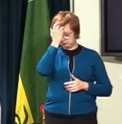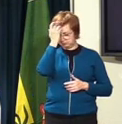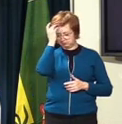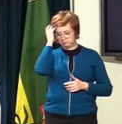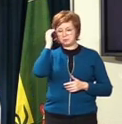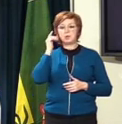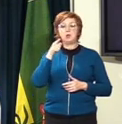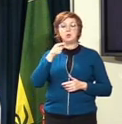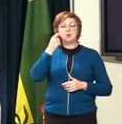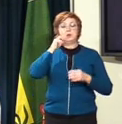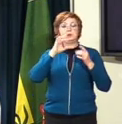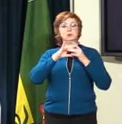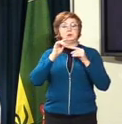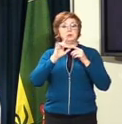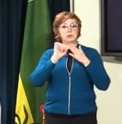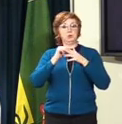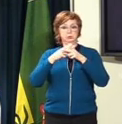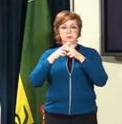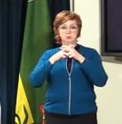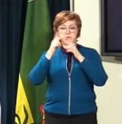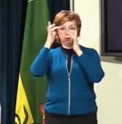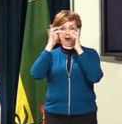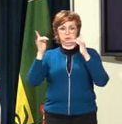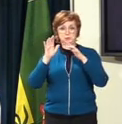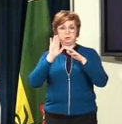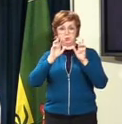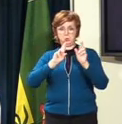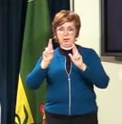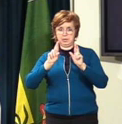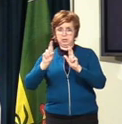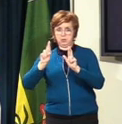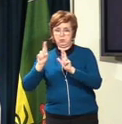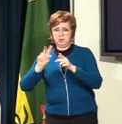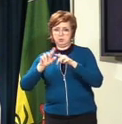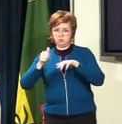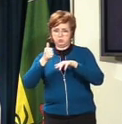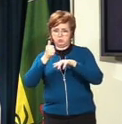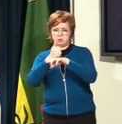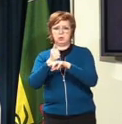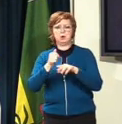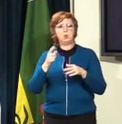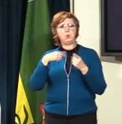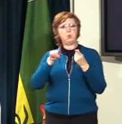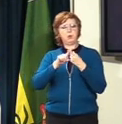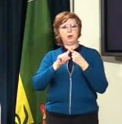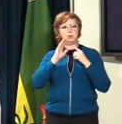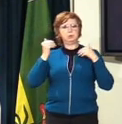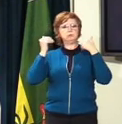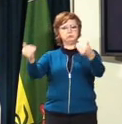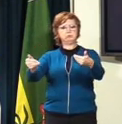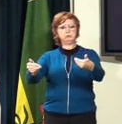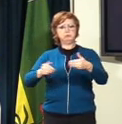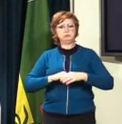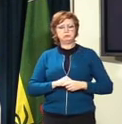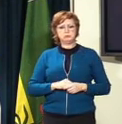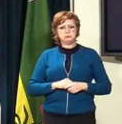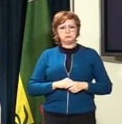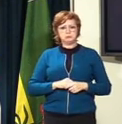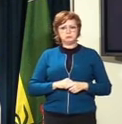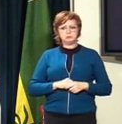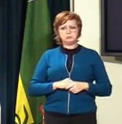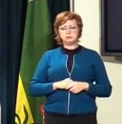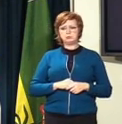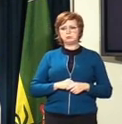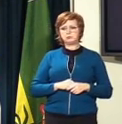field hospitals ready. What would be the moment that you decided the field hospitals were then necessary to put into